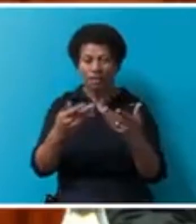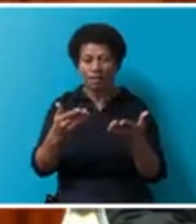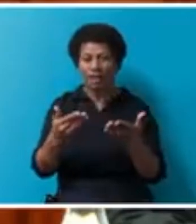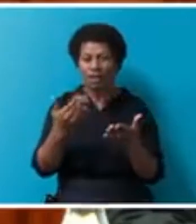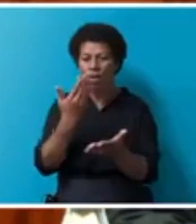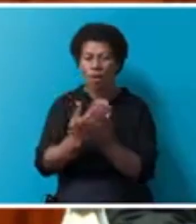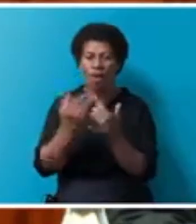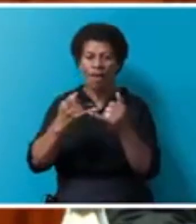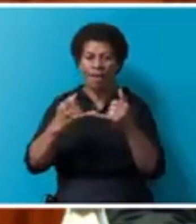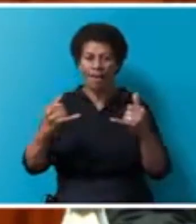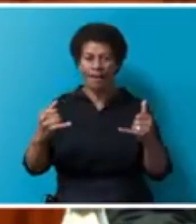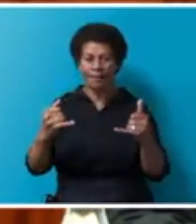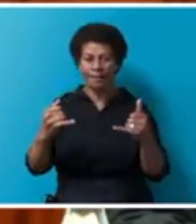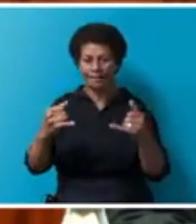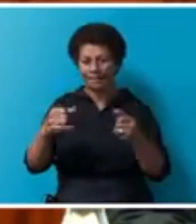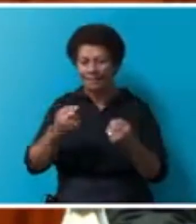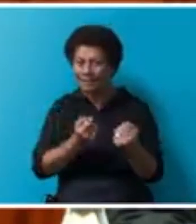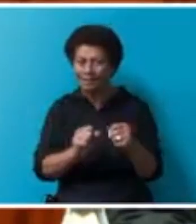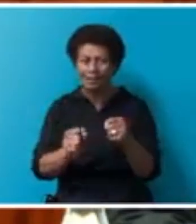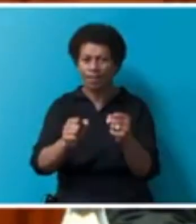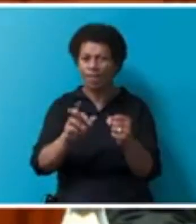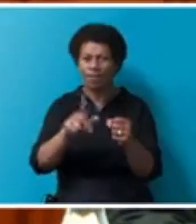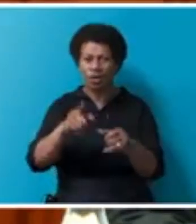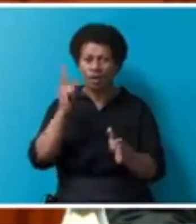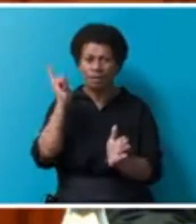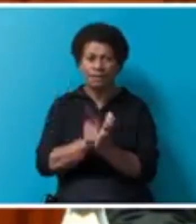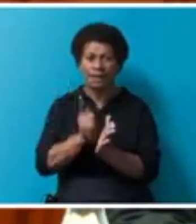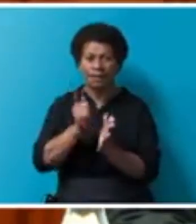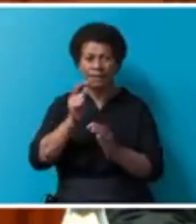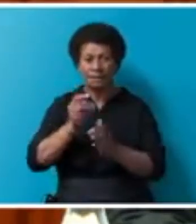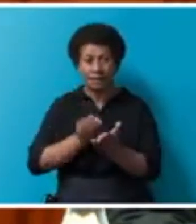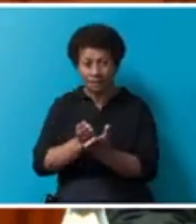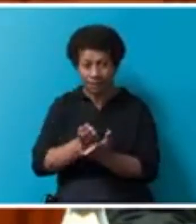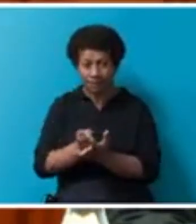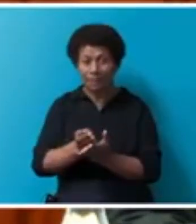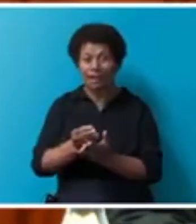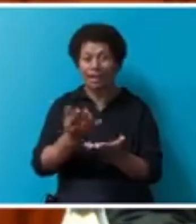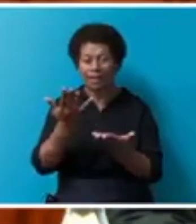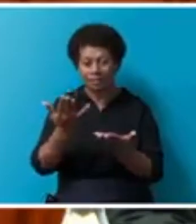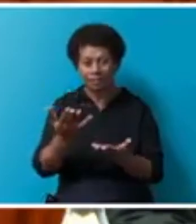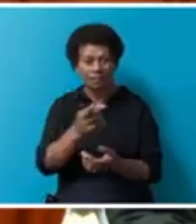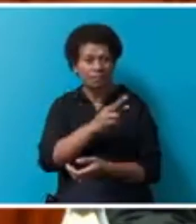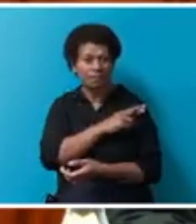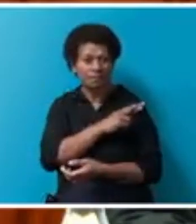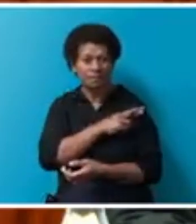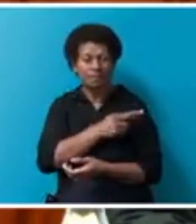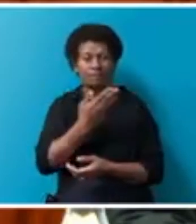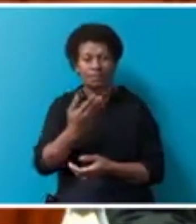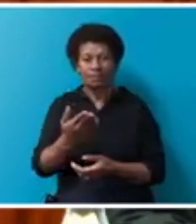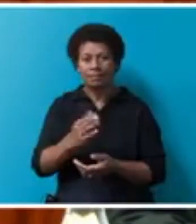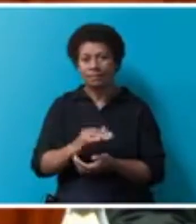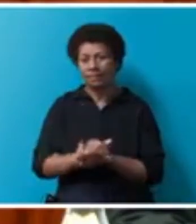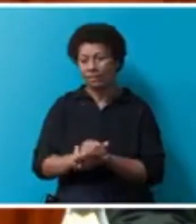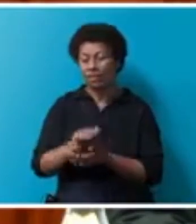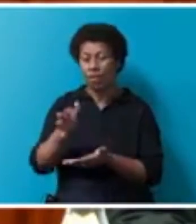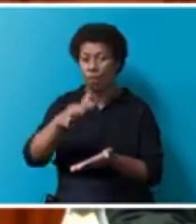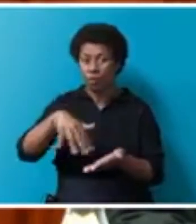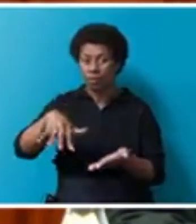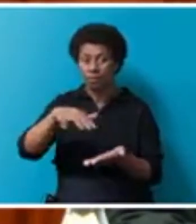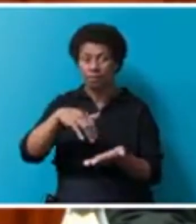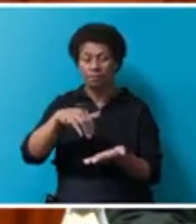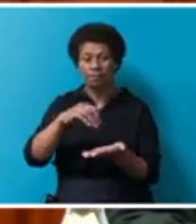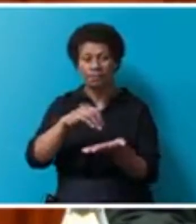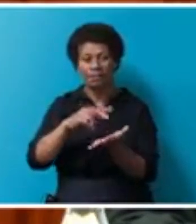case management system to enhance service efficiency and accountability, including the introduction of centralized